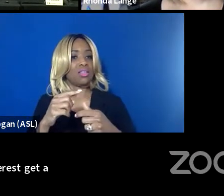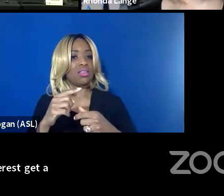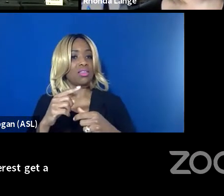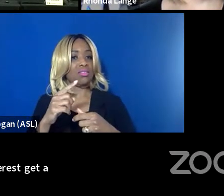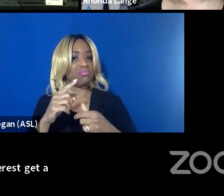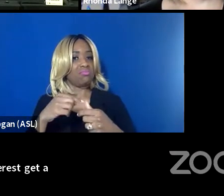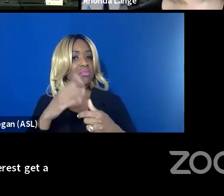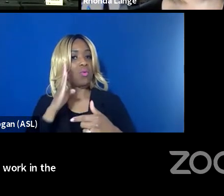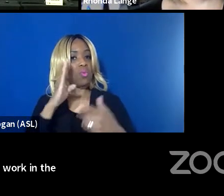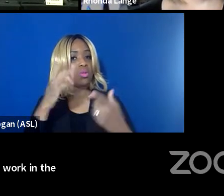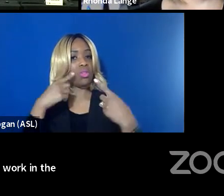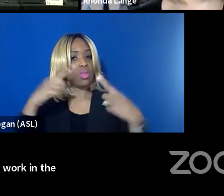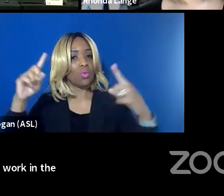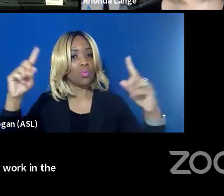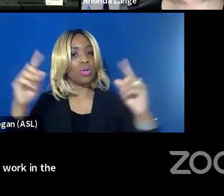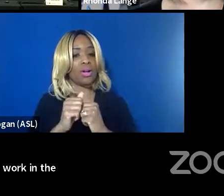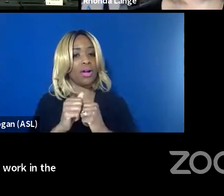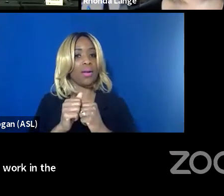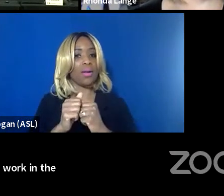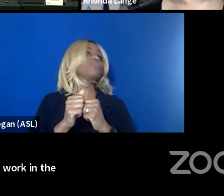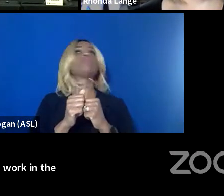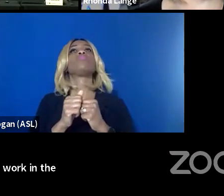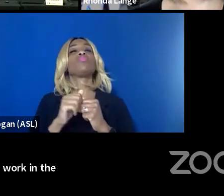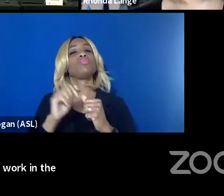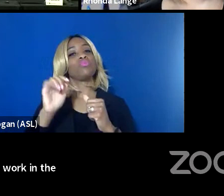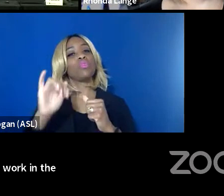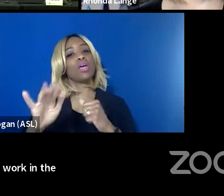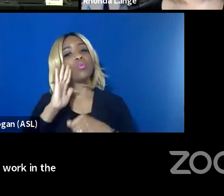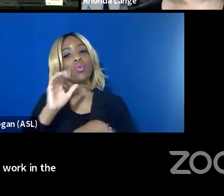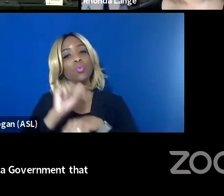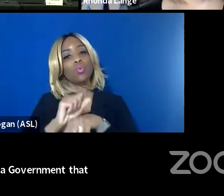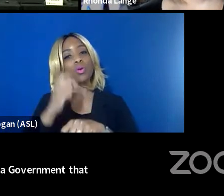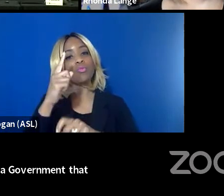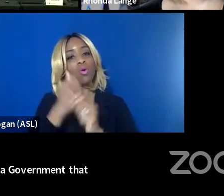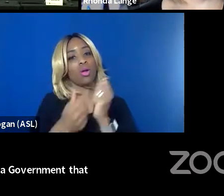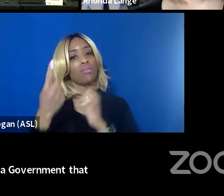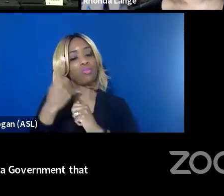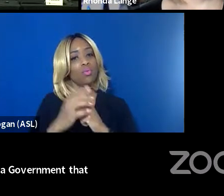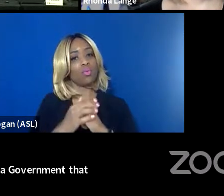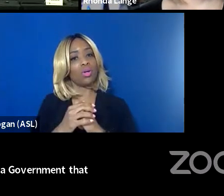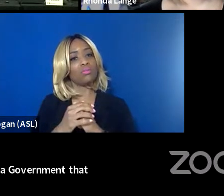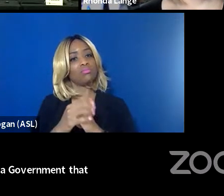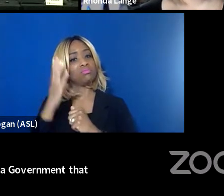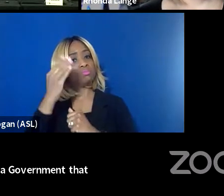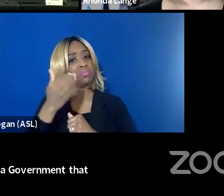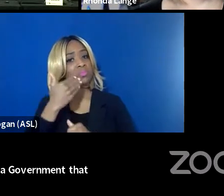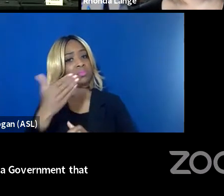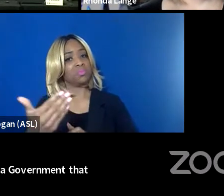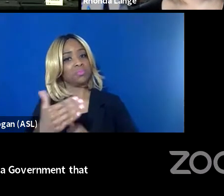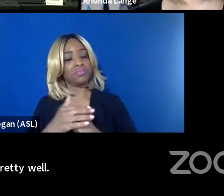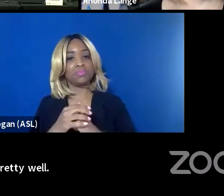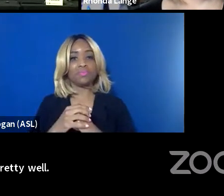come a government that works for everyone pretty well. And